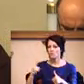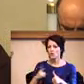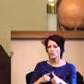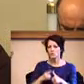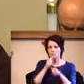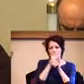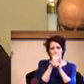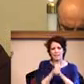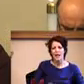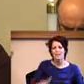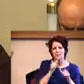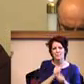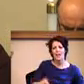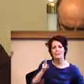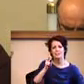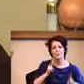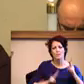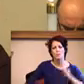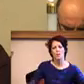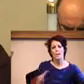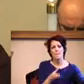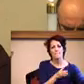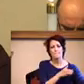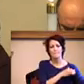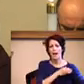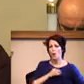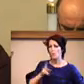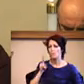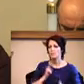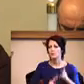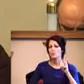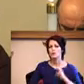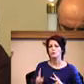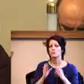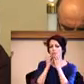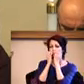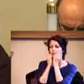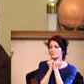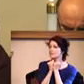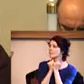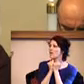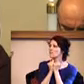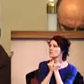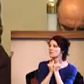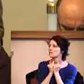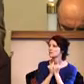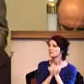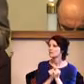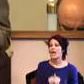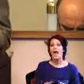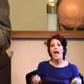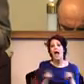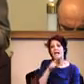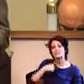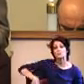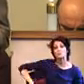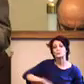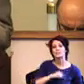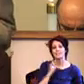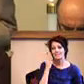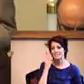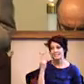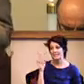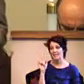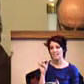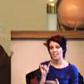to see our worth and our belovedness in your sight and as we see that may we